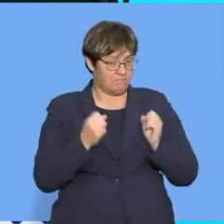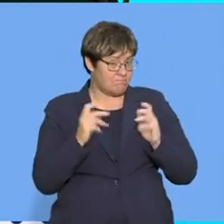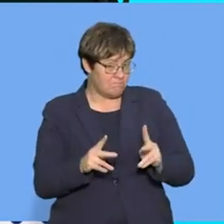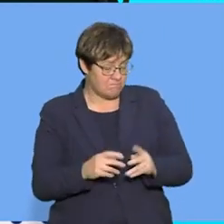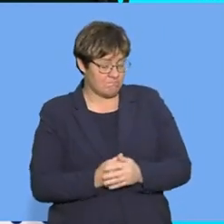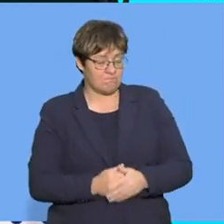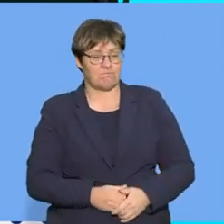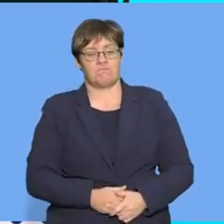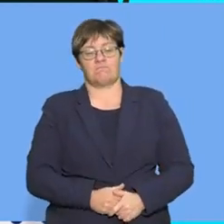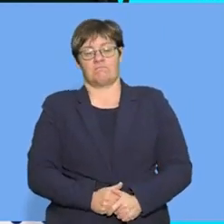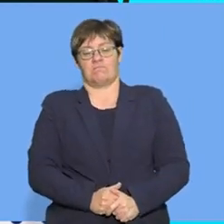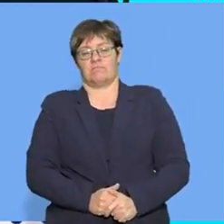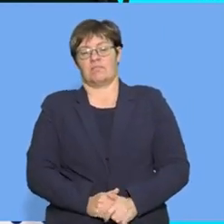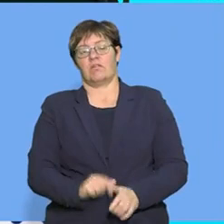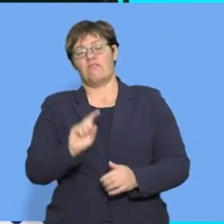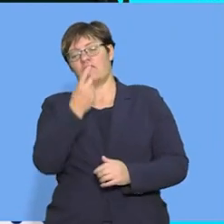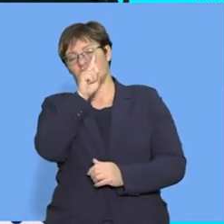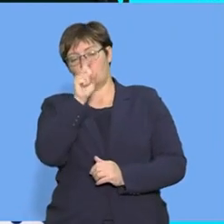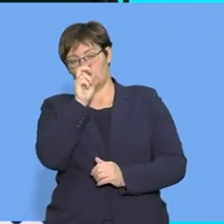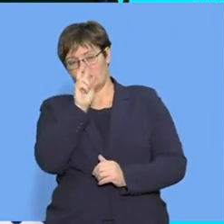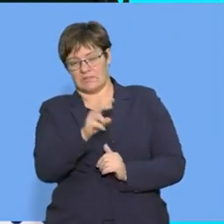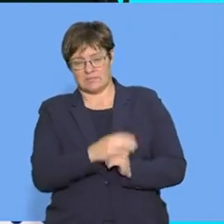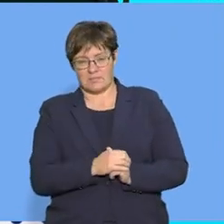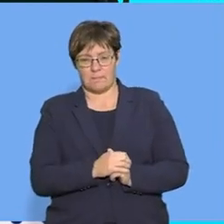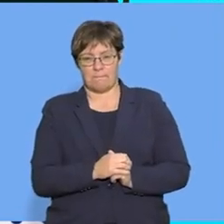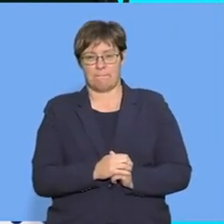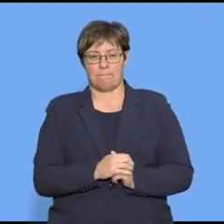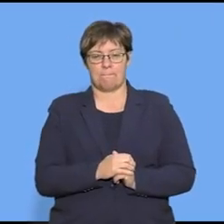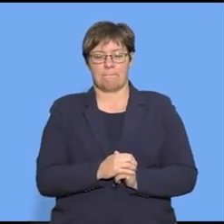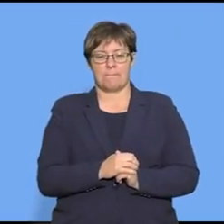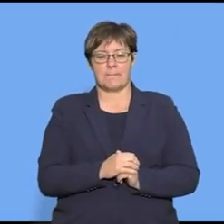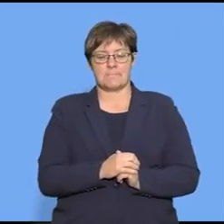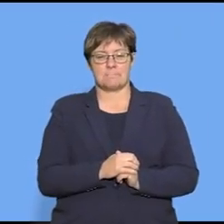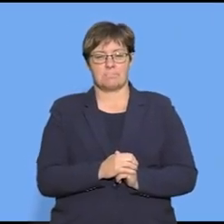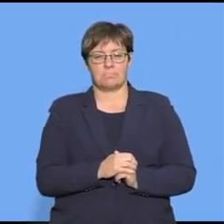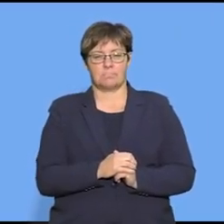it, please. So let's have a look at the very first question.